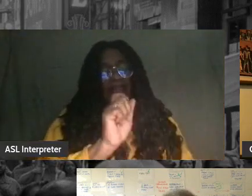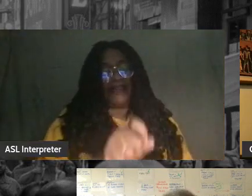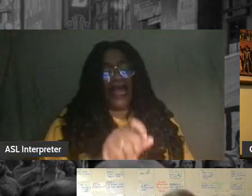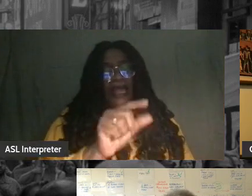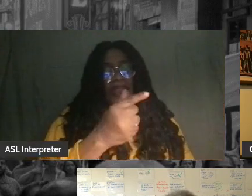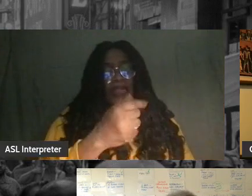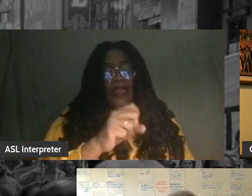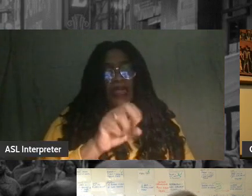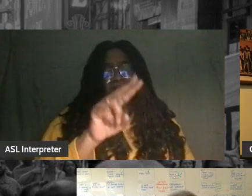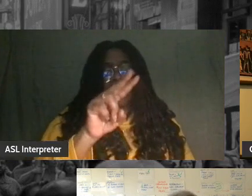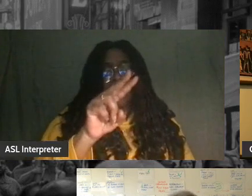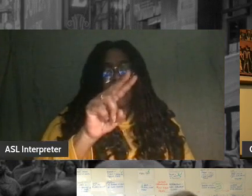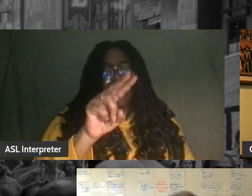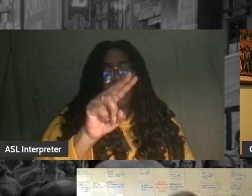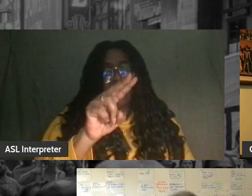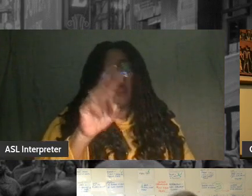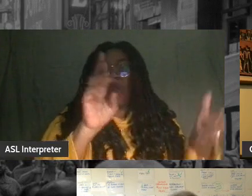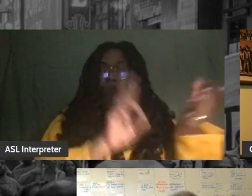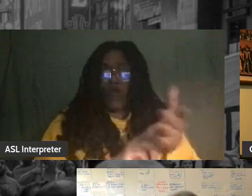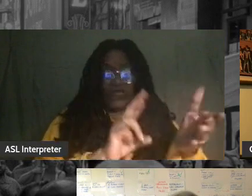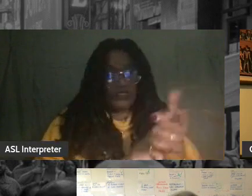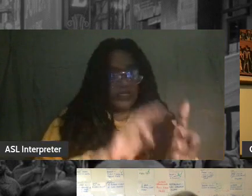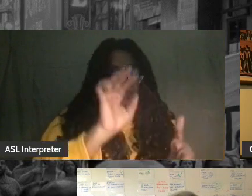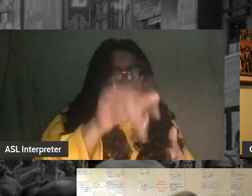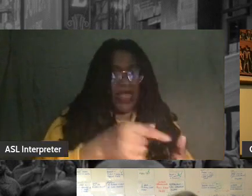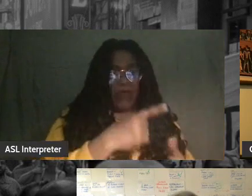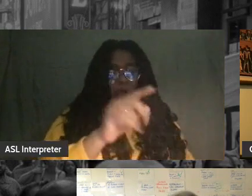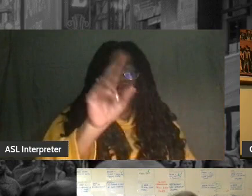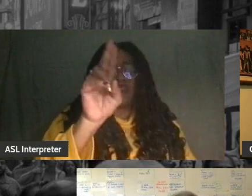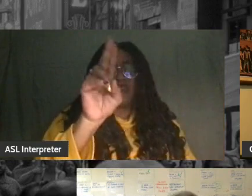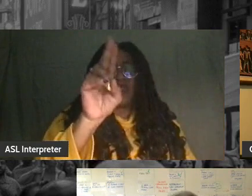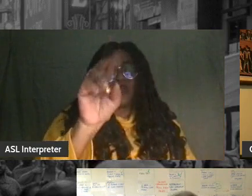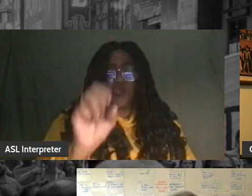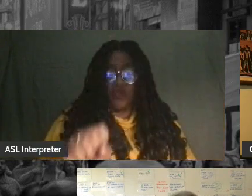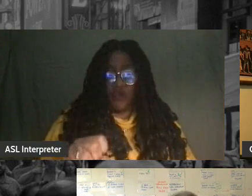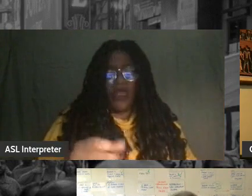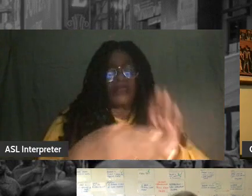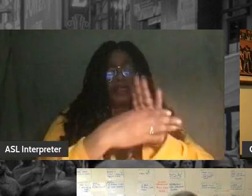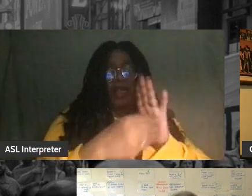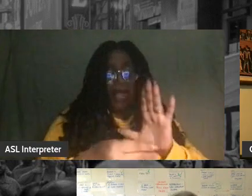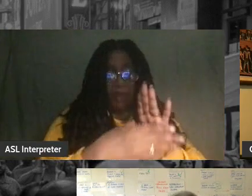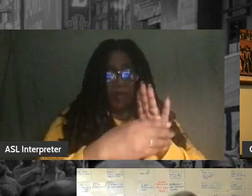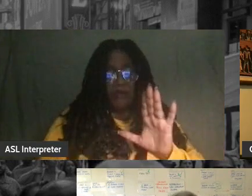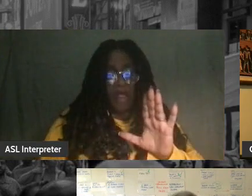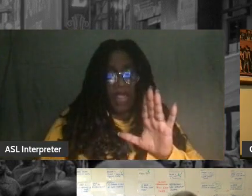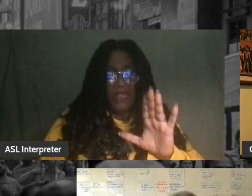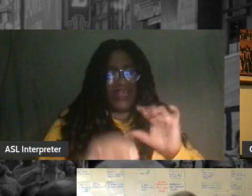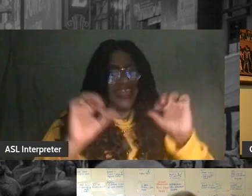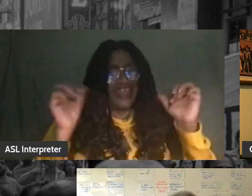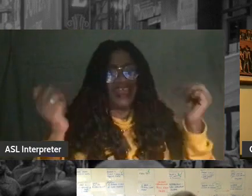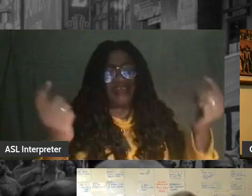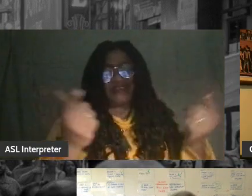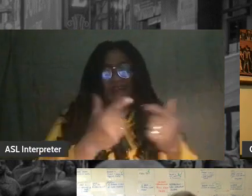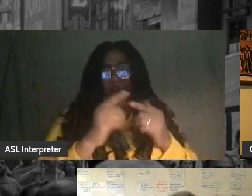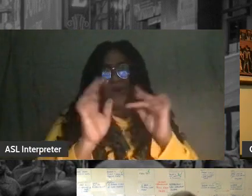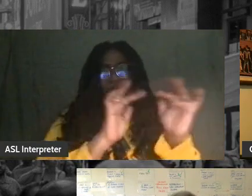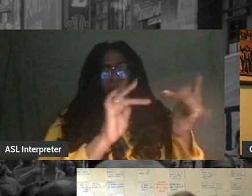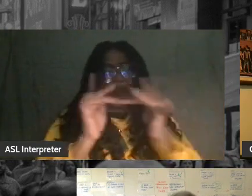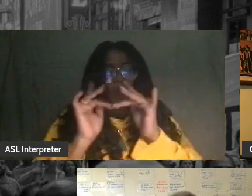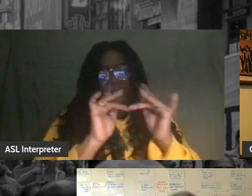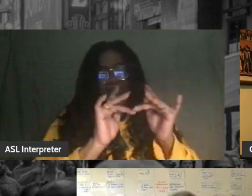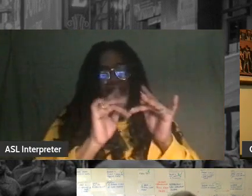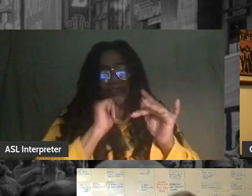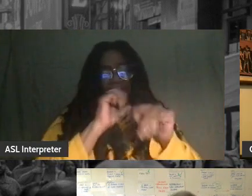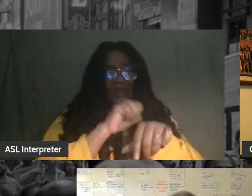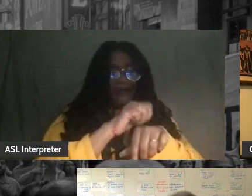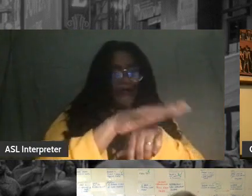website, and register that work with the US Copyright Office. Again, it's all digital now. You don't have to physically send it in.